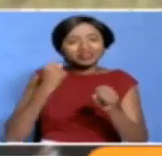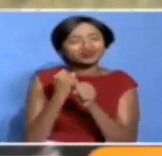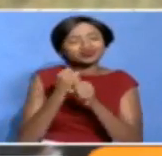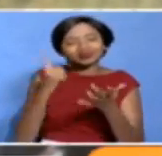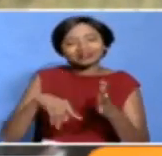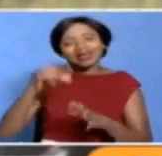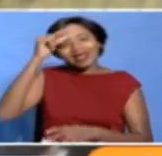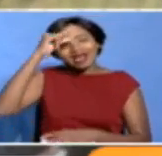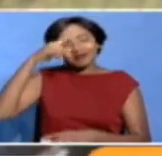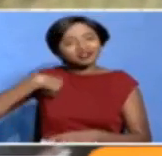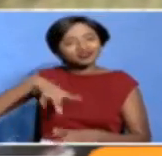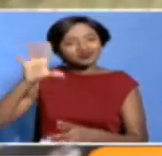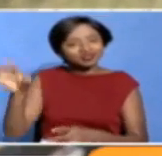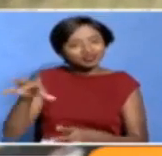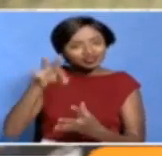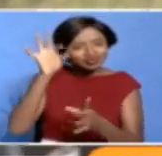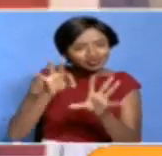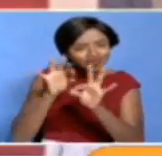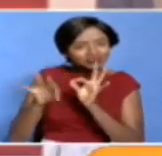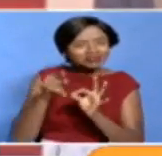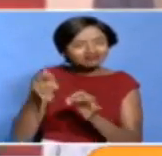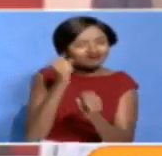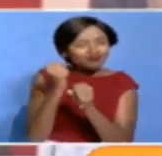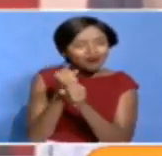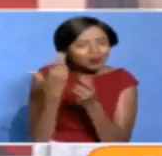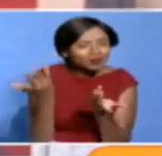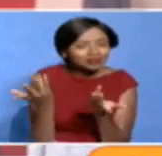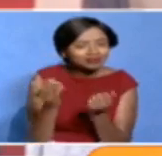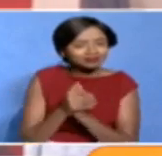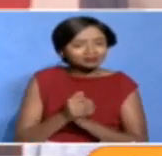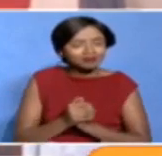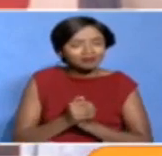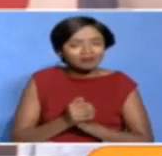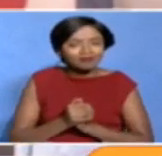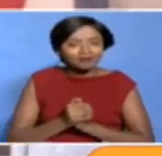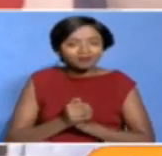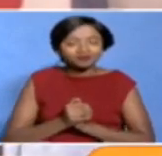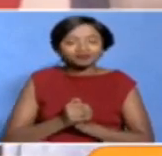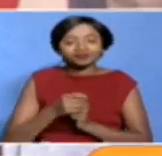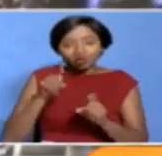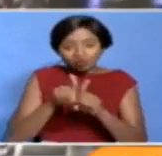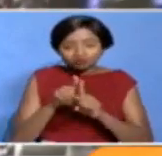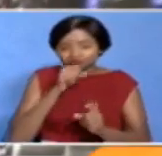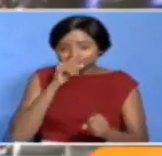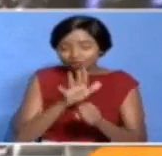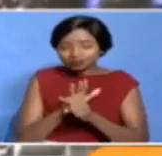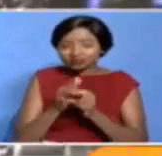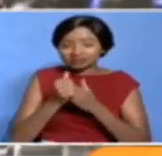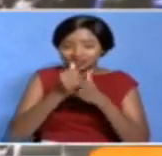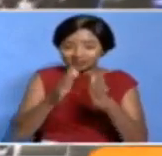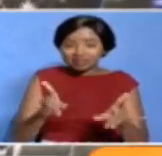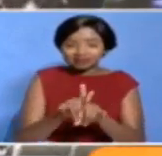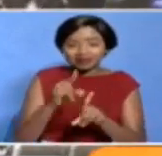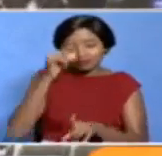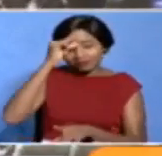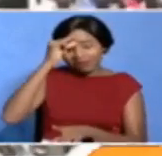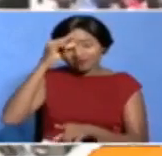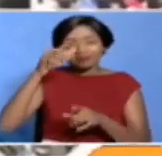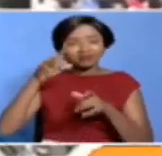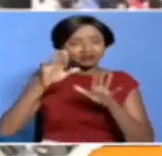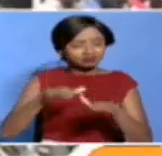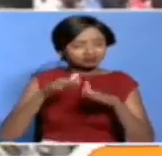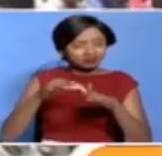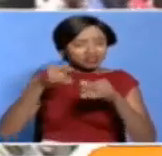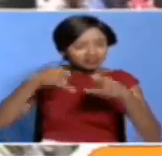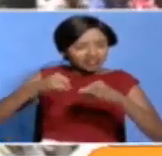serikali tulichagua ilikuwa ni ya kazi gani? The cabinet secretary assuring leaders and farmers from the region that the government is keen on addressing their